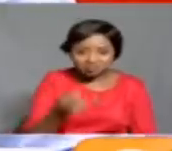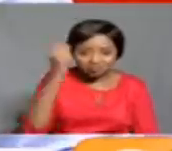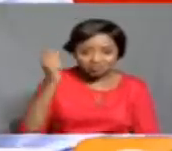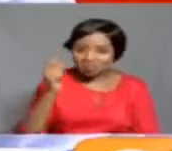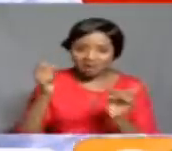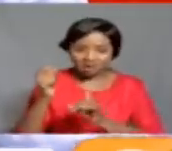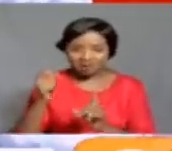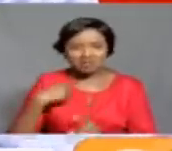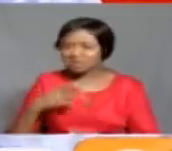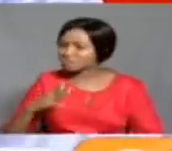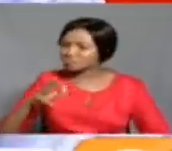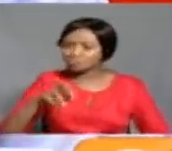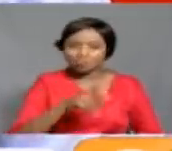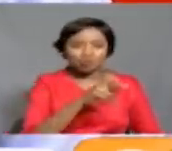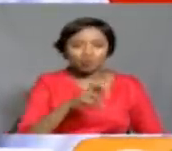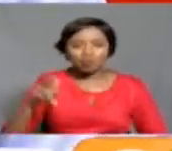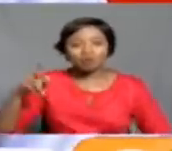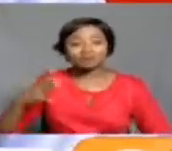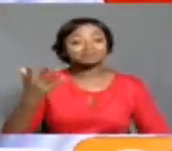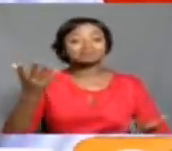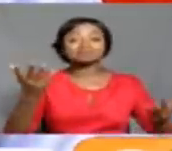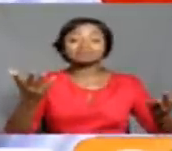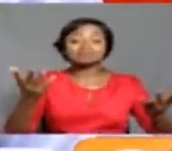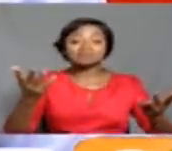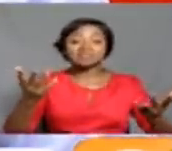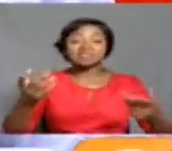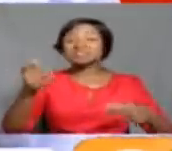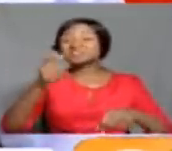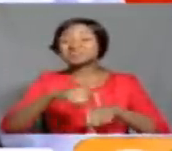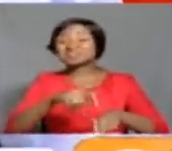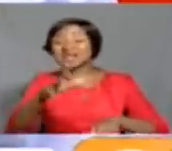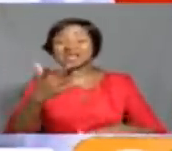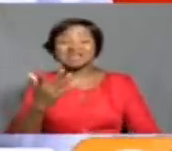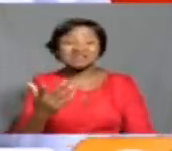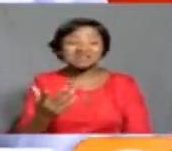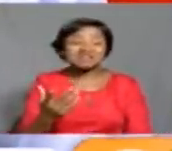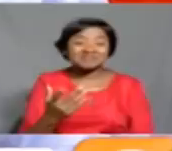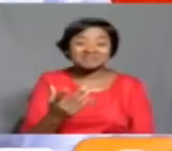And he said, sasa kipata kamasi kidogo.